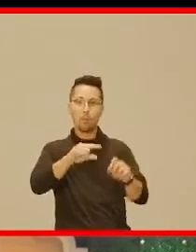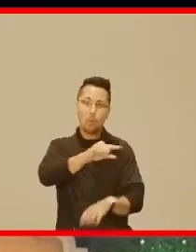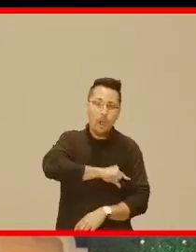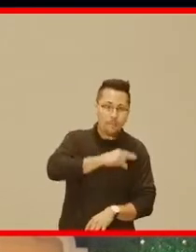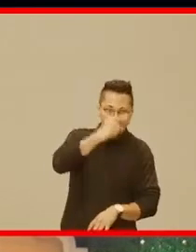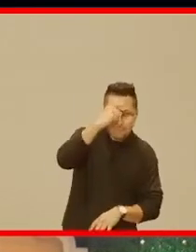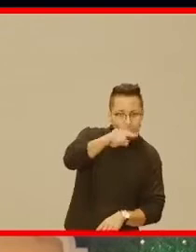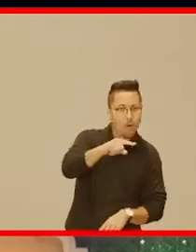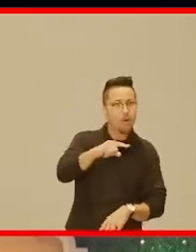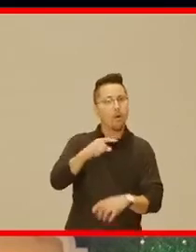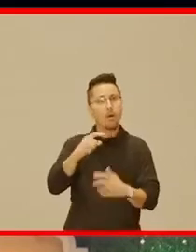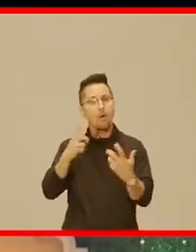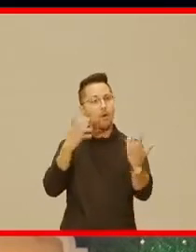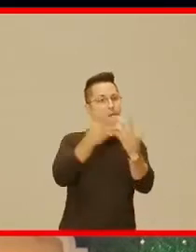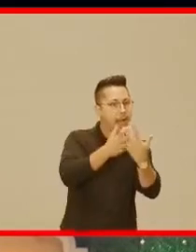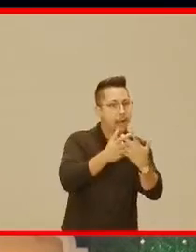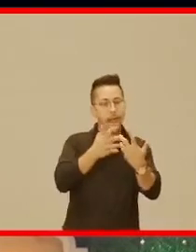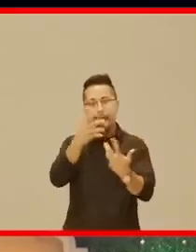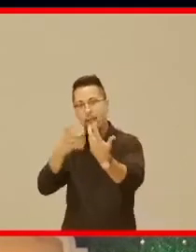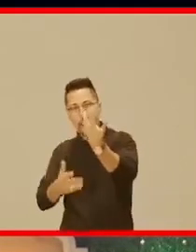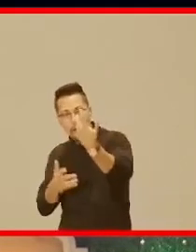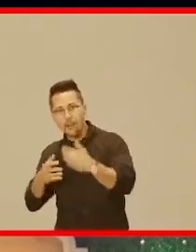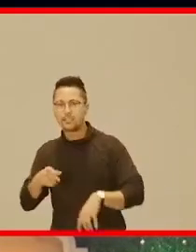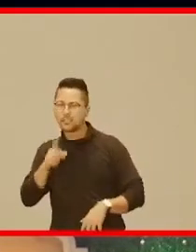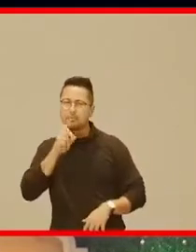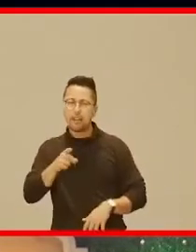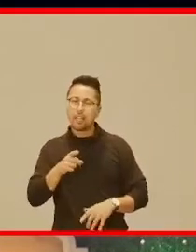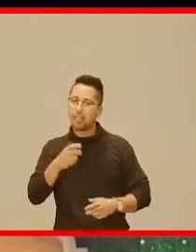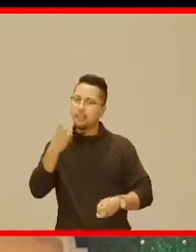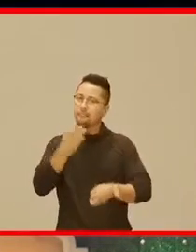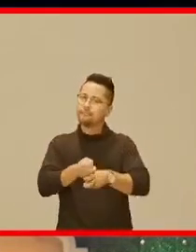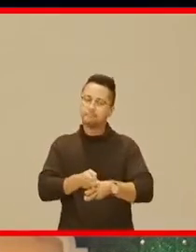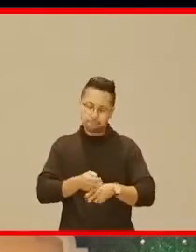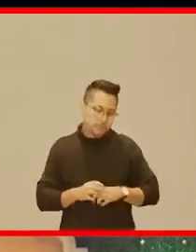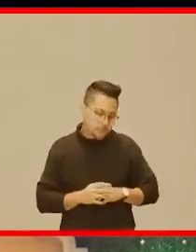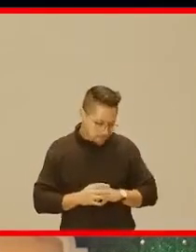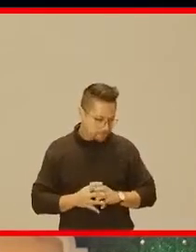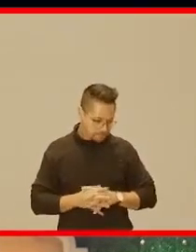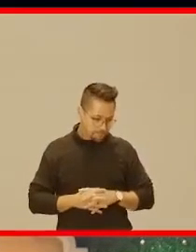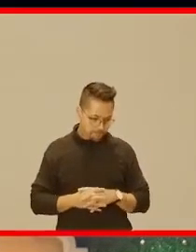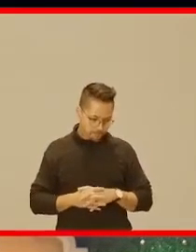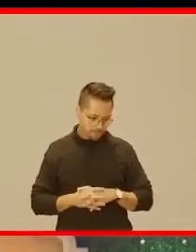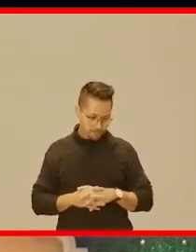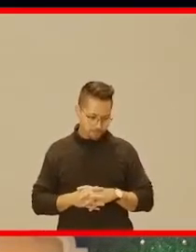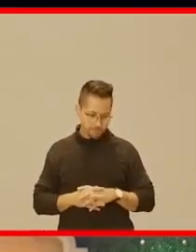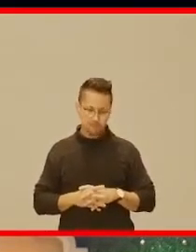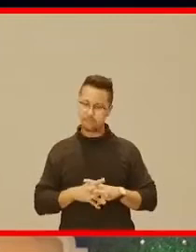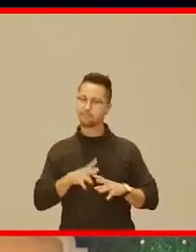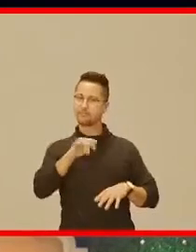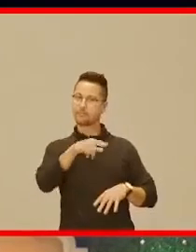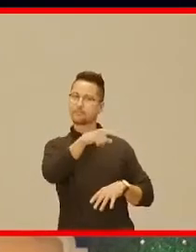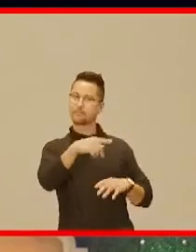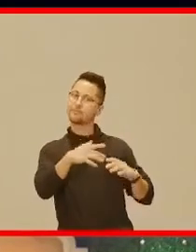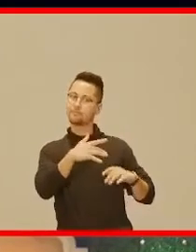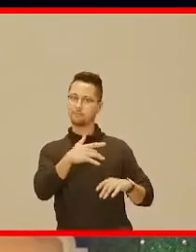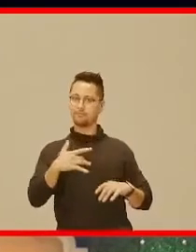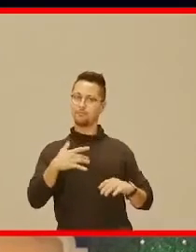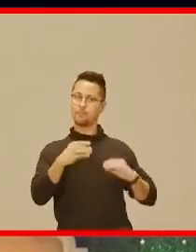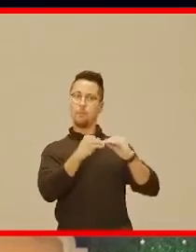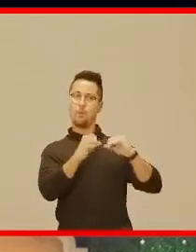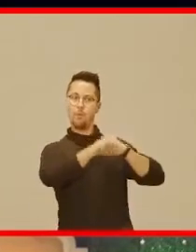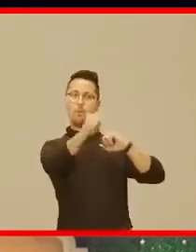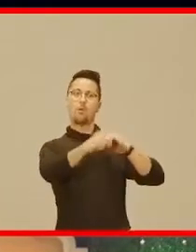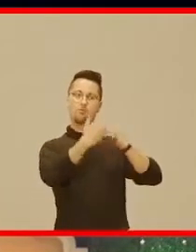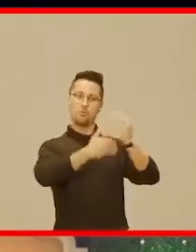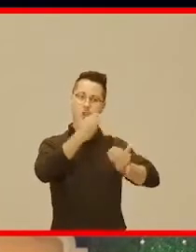crossing over in services, right? Right. And so that's kind of a longer process that we're talking about. But learning